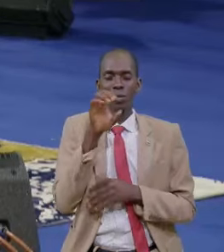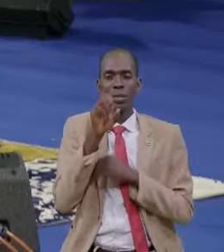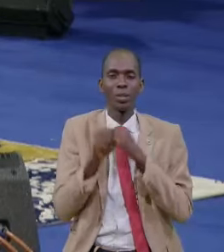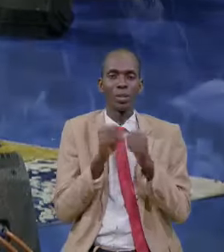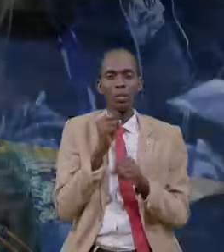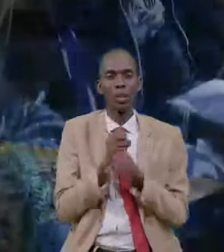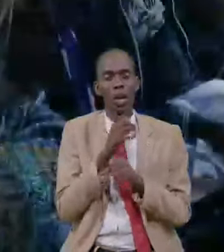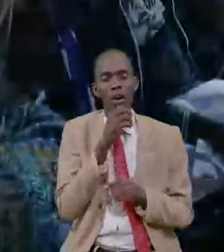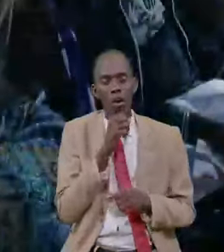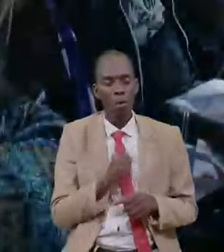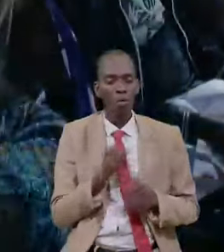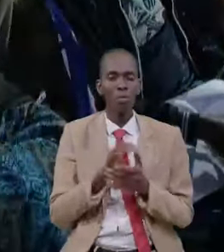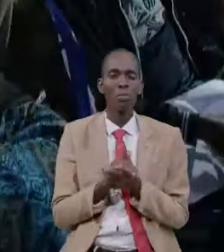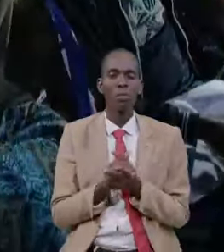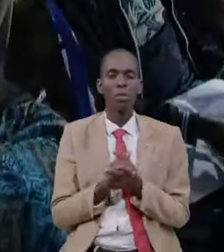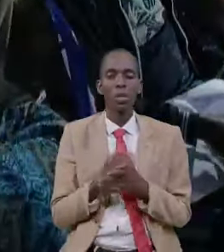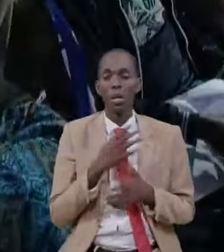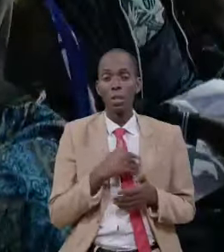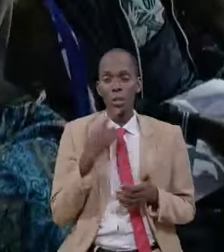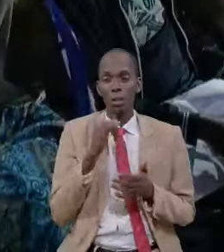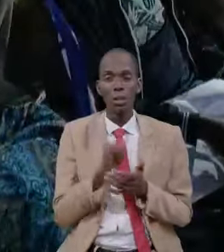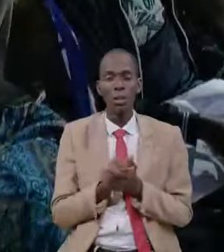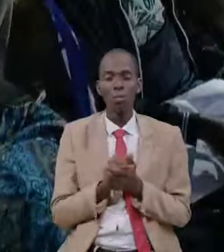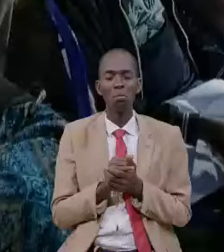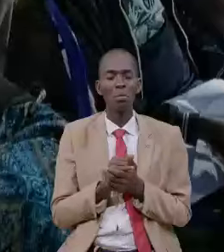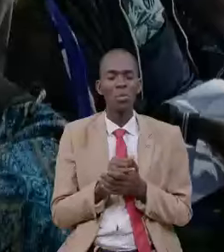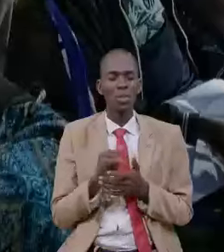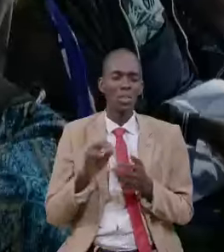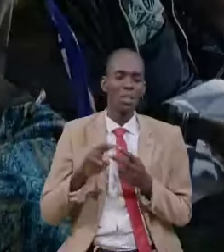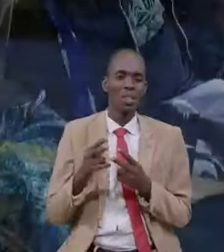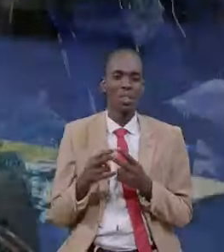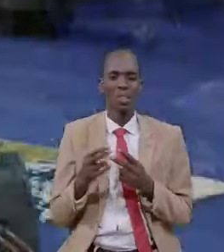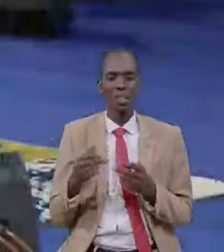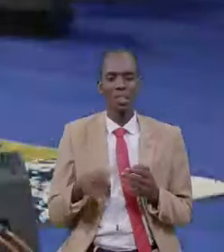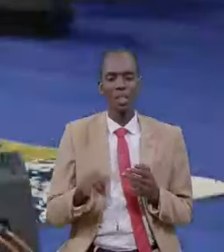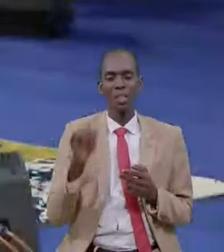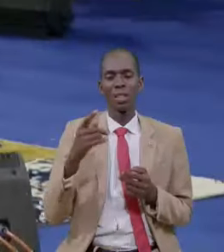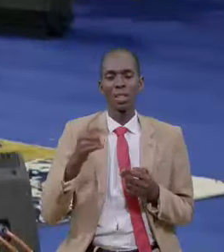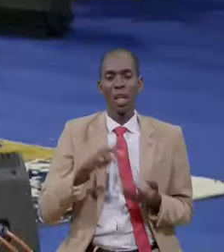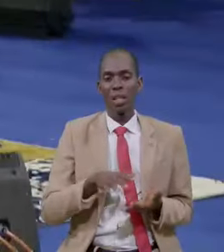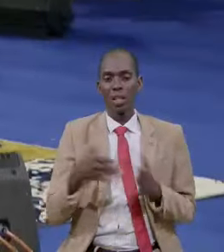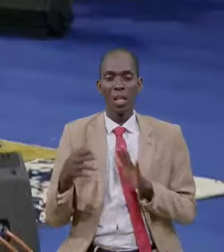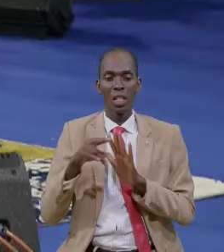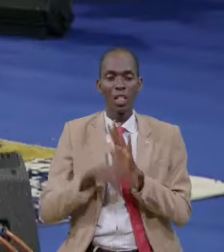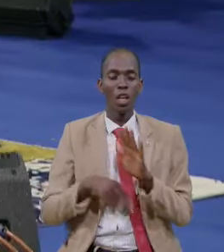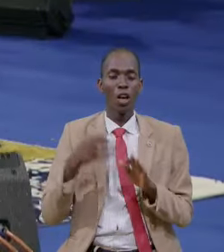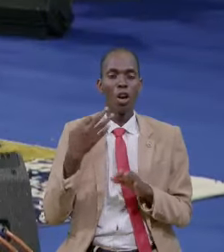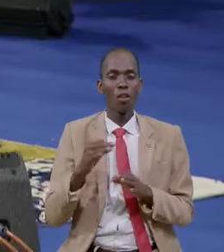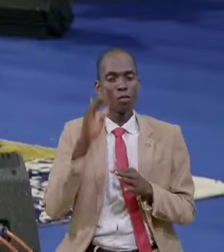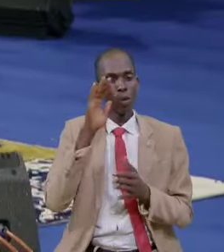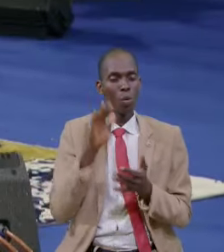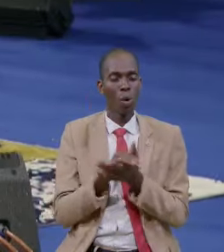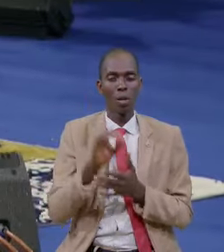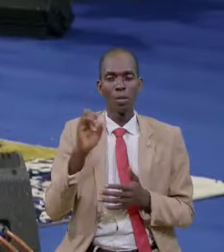100 years old. And it says, neither yet the deadness of Sarah's womb.